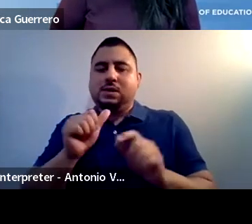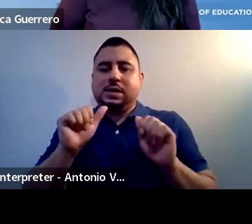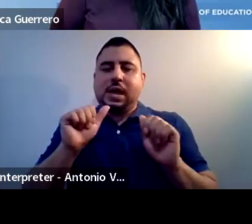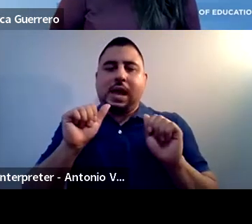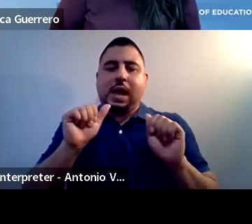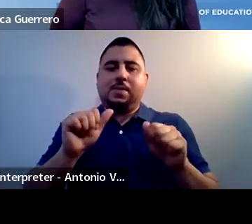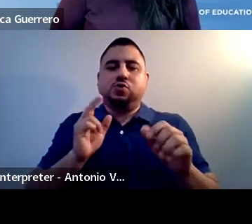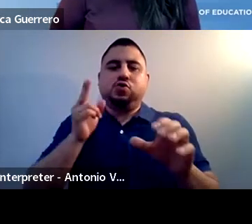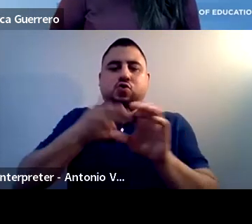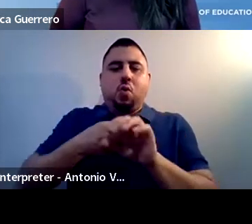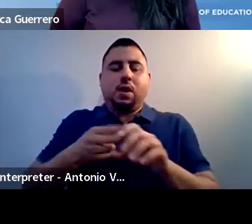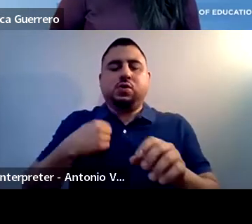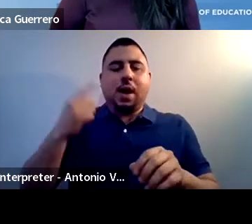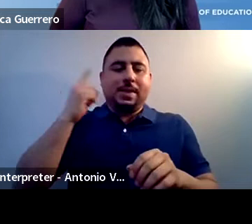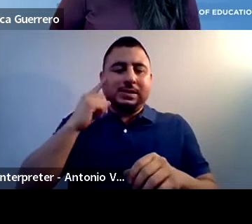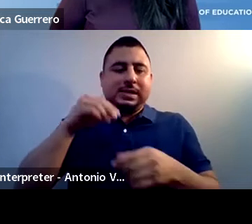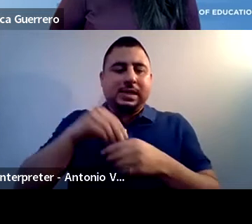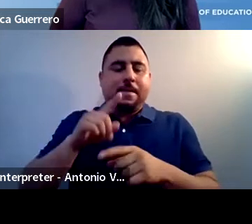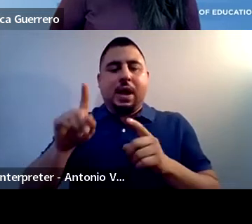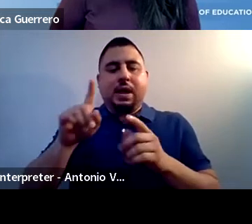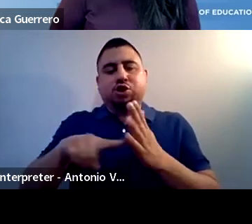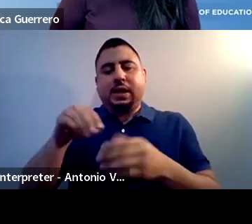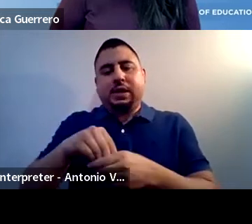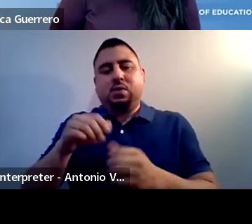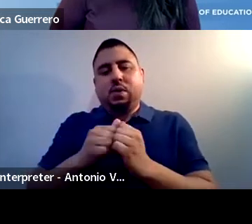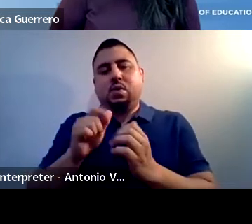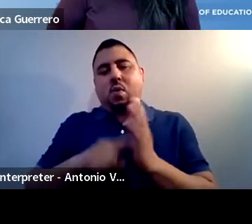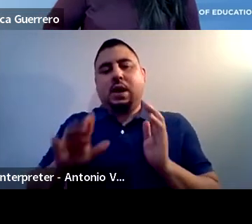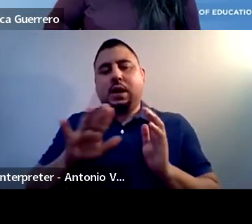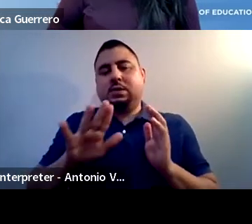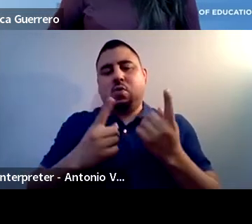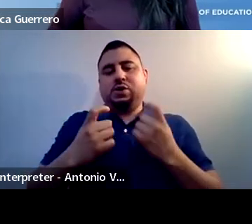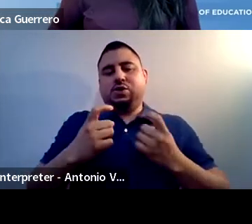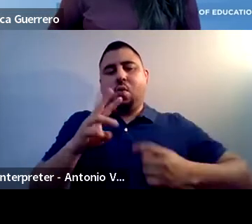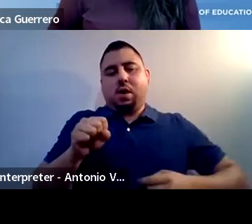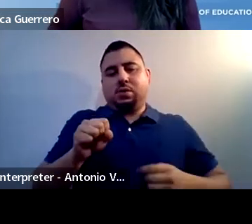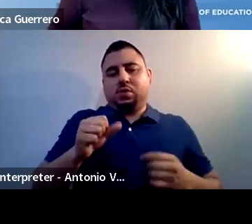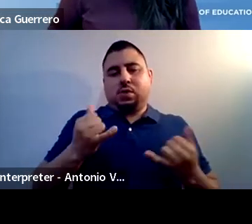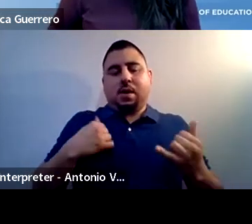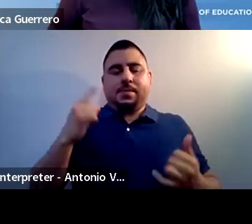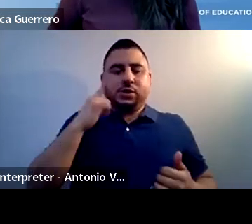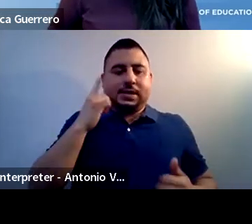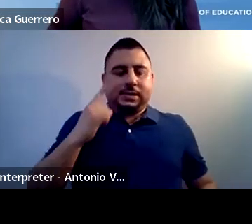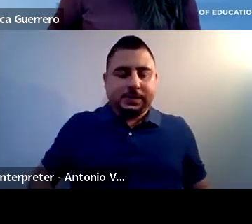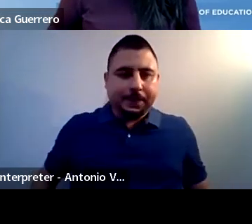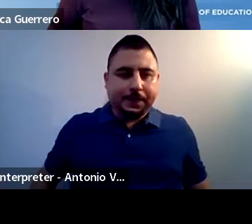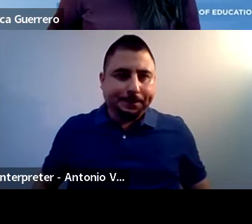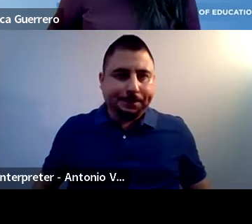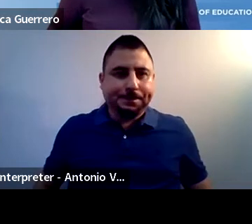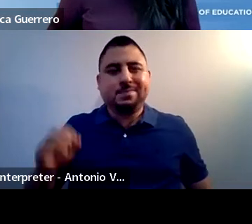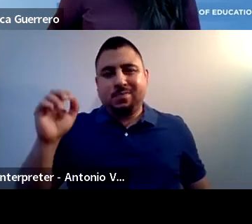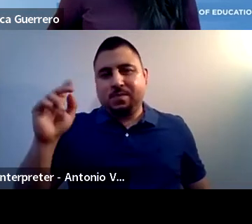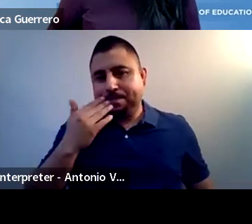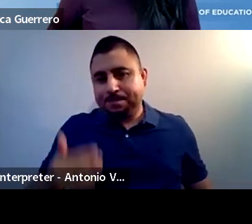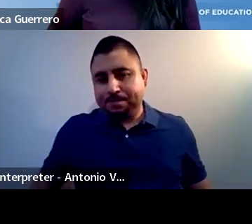join. So we're like, I'm listening in, but I can always check in with what his question was. So right now I'm just listening. Okay, thank